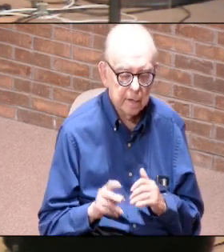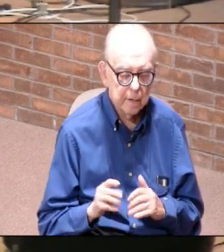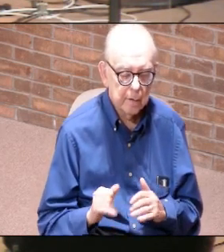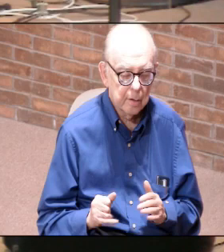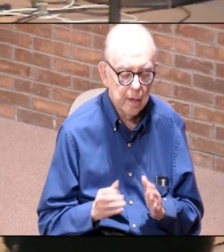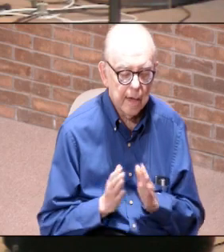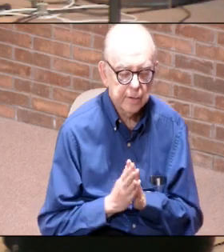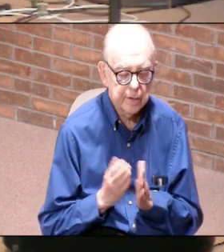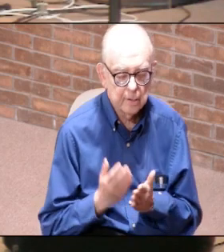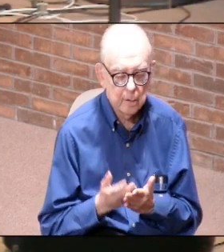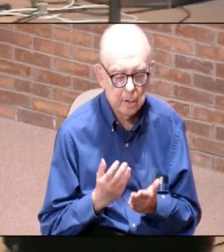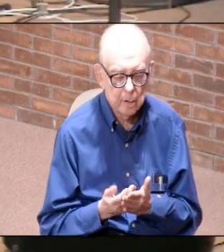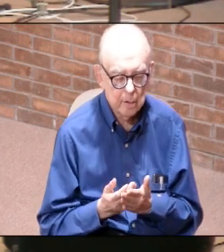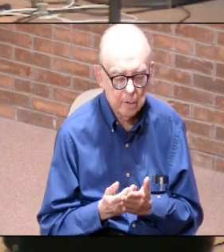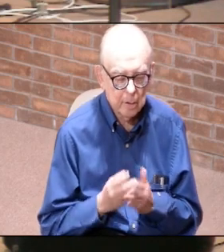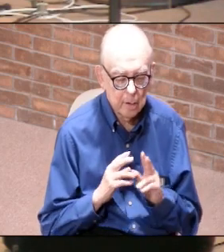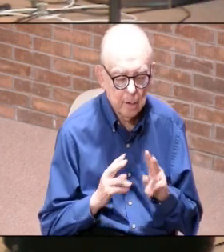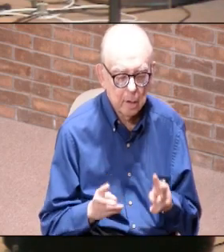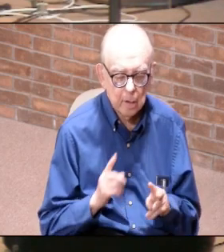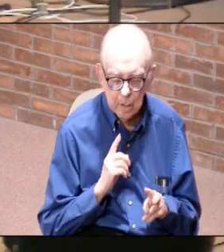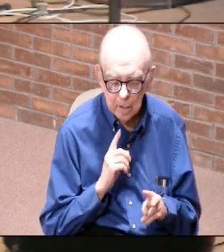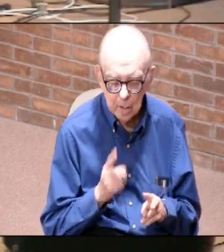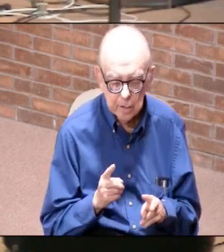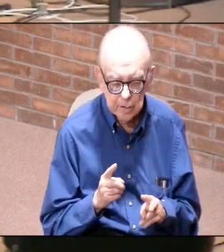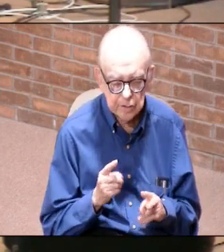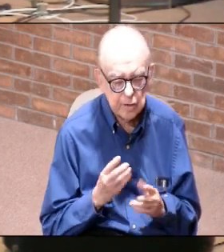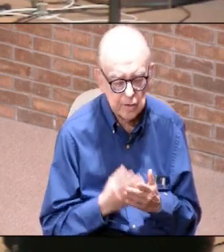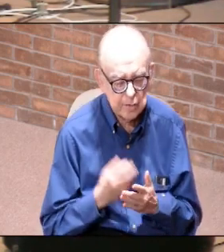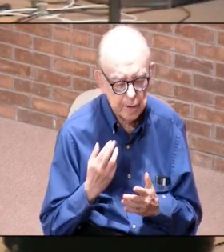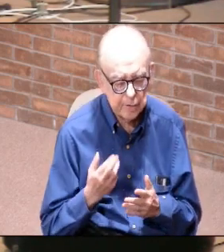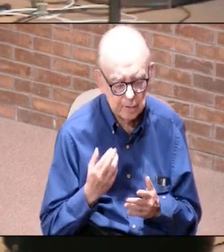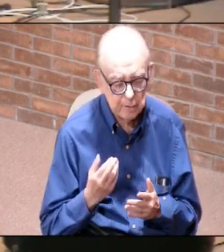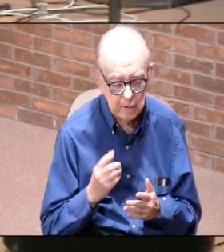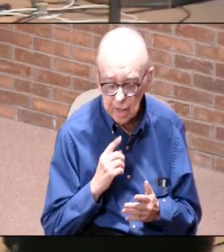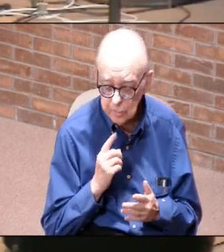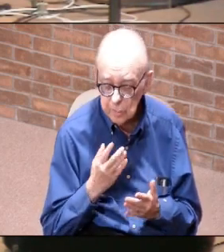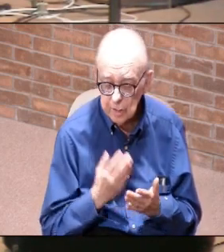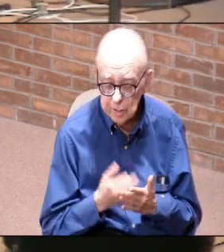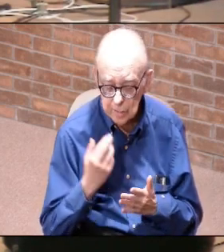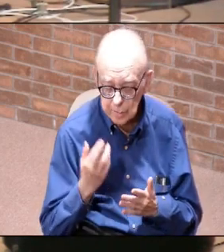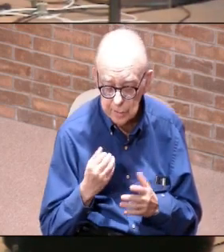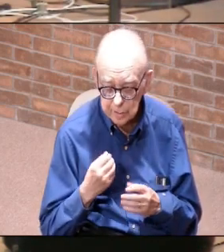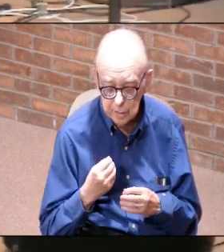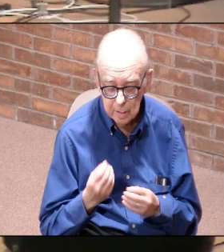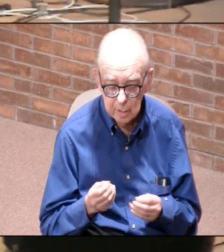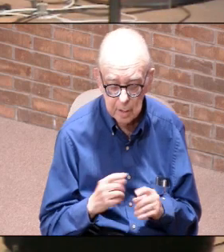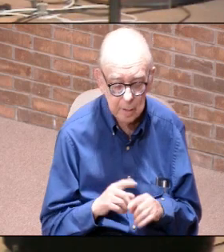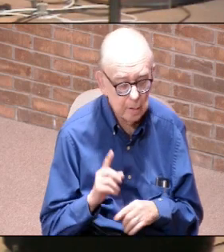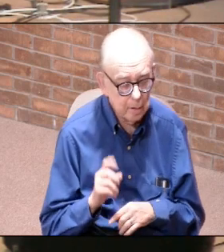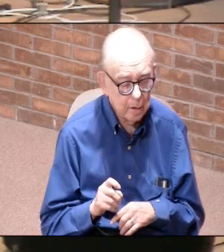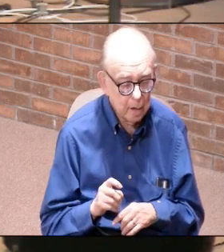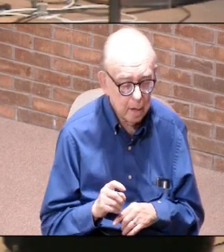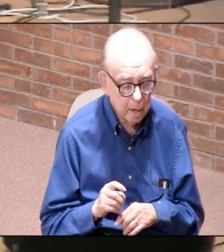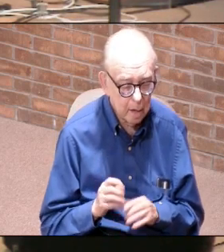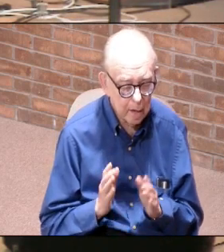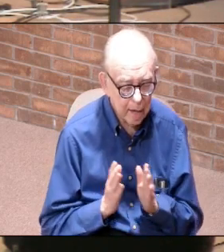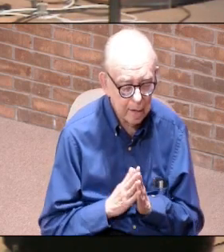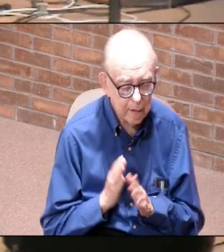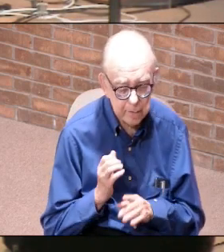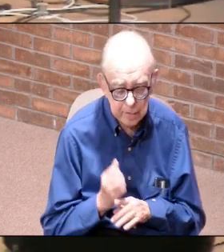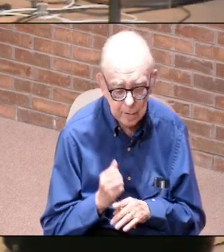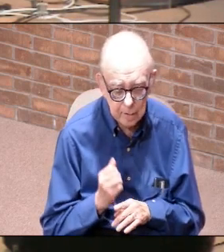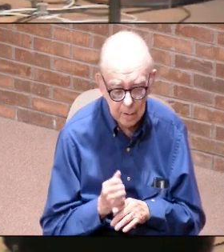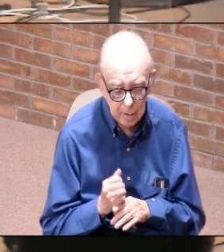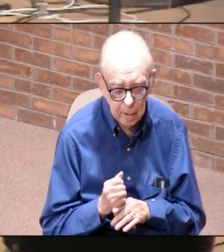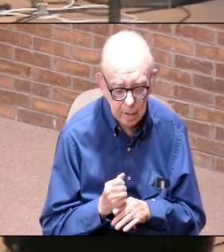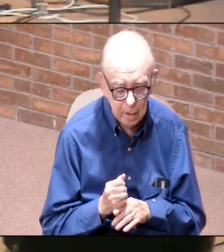to donate. And you can look at that and say, that's really a good cause. And it is. But the question is, you need to ask yourself